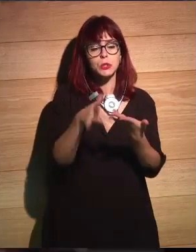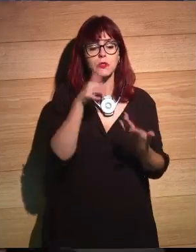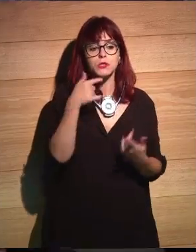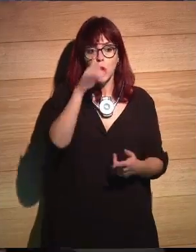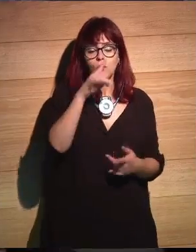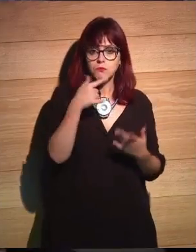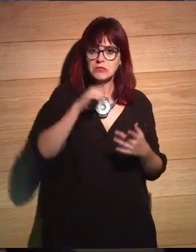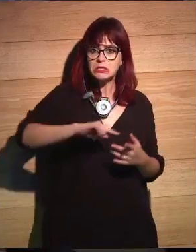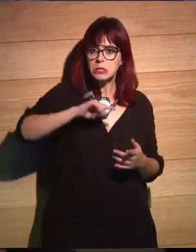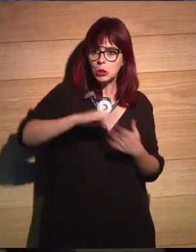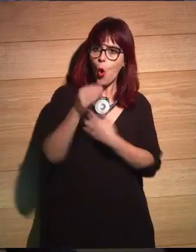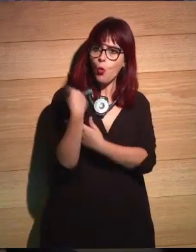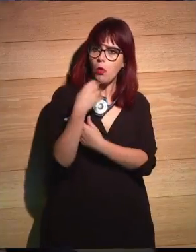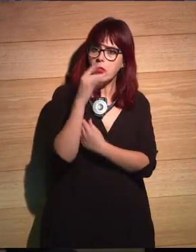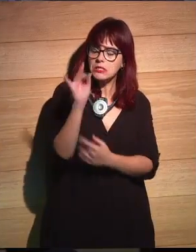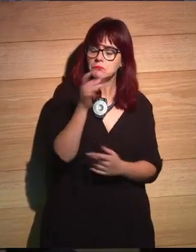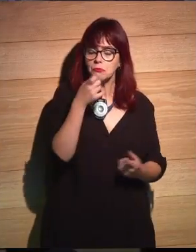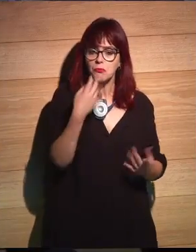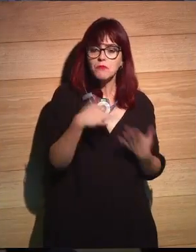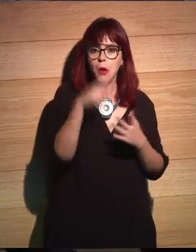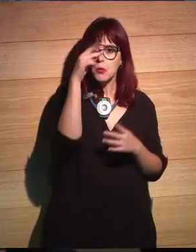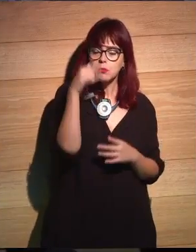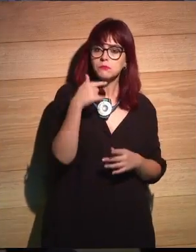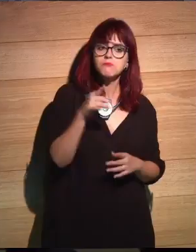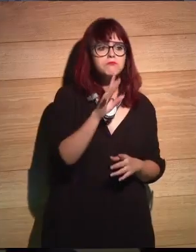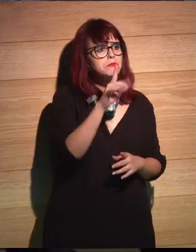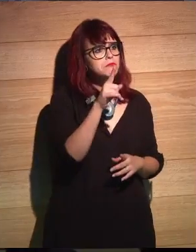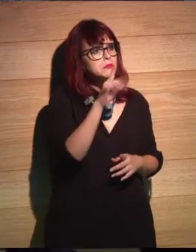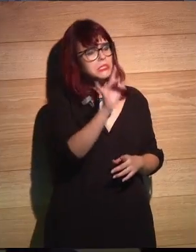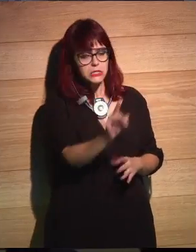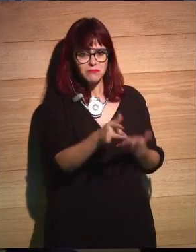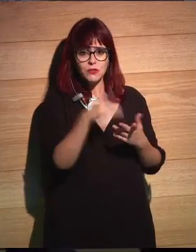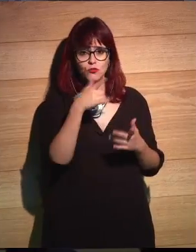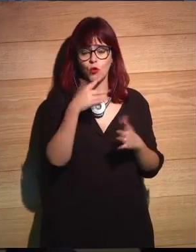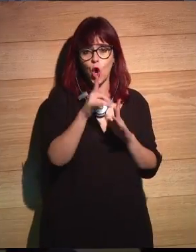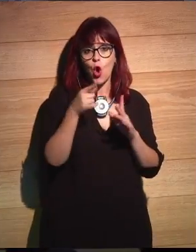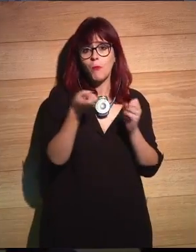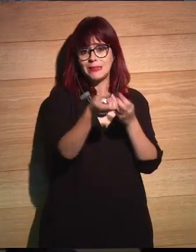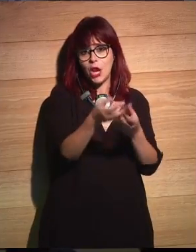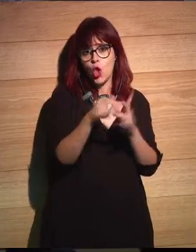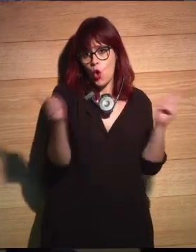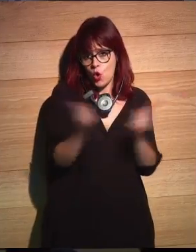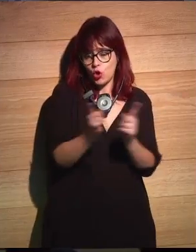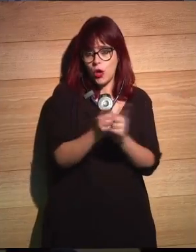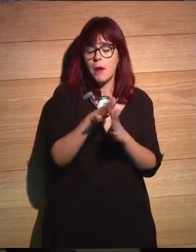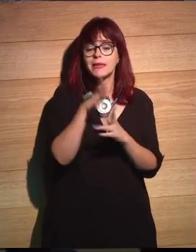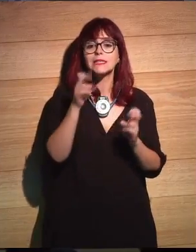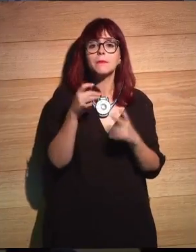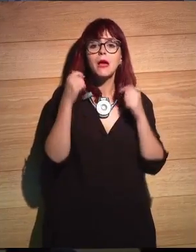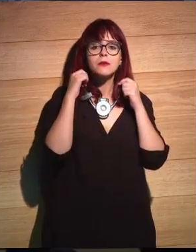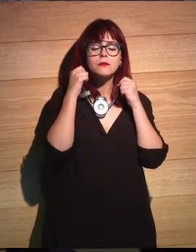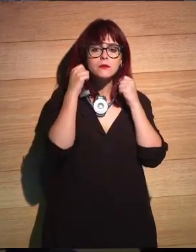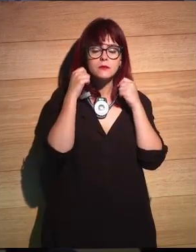don't know. Yeah, absolutely. Yeah. But this is just a short comment. This is not because we have political